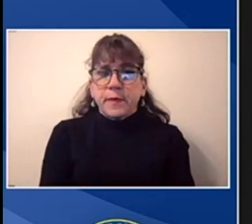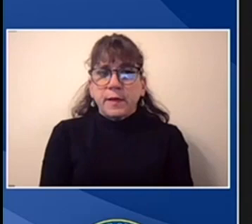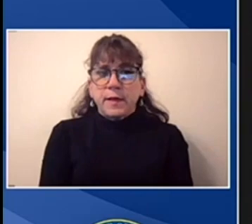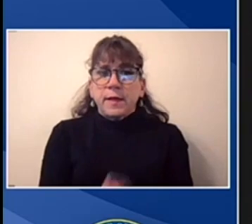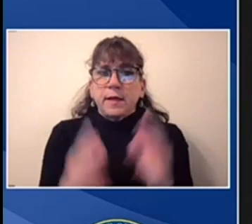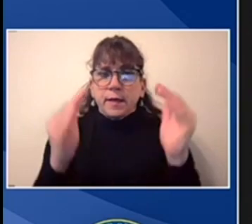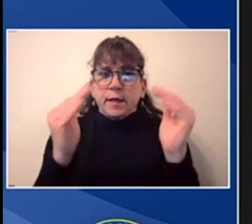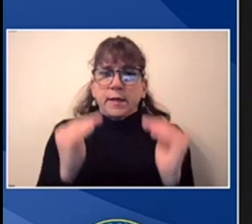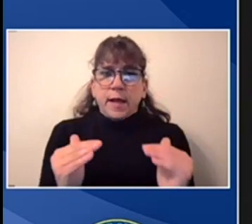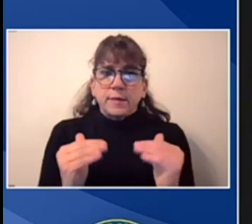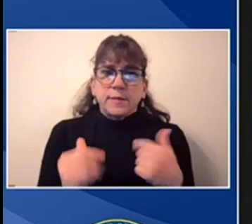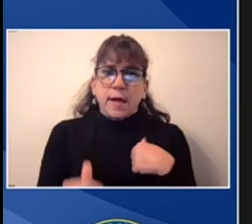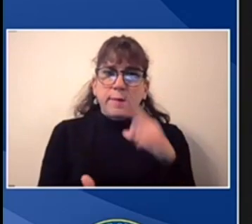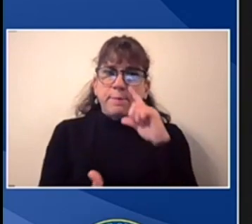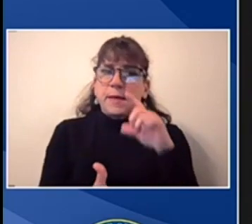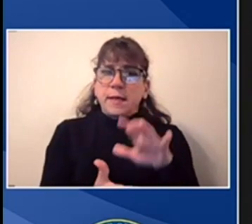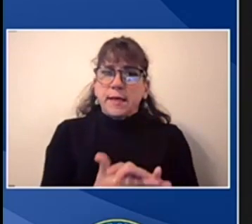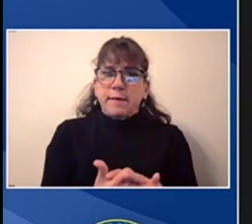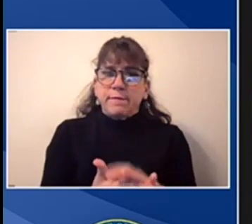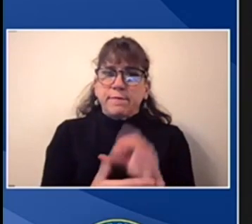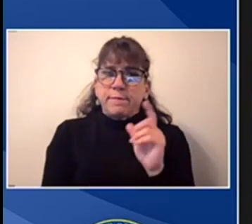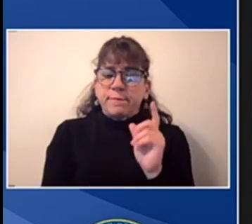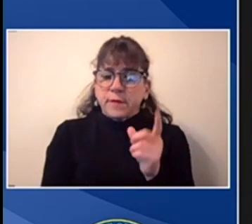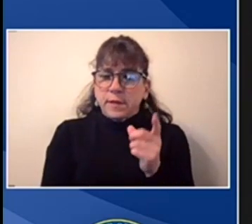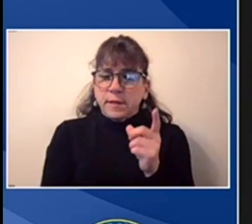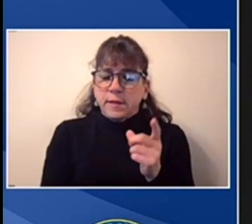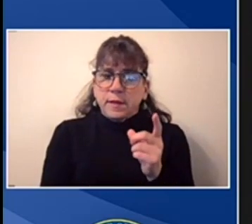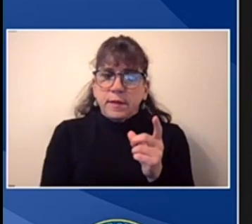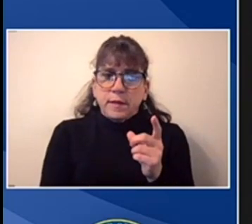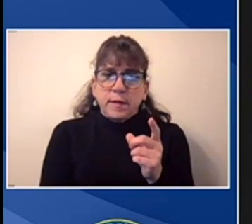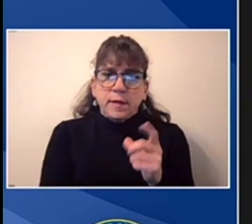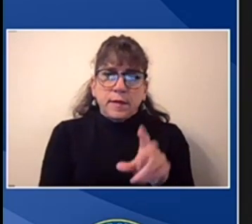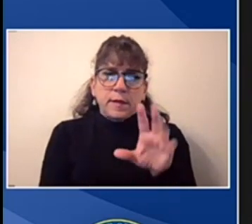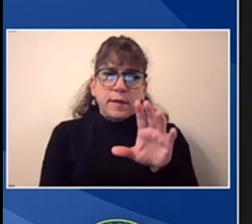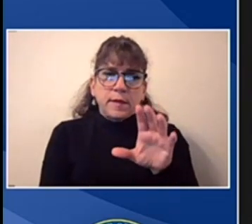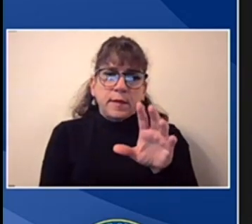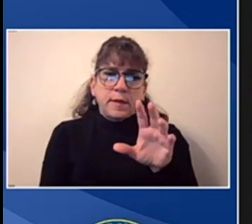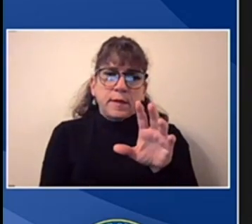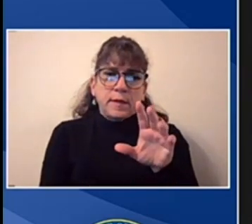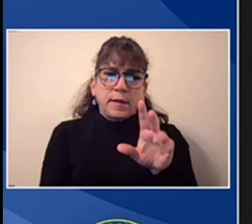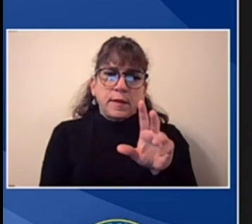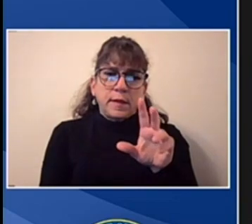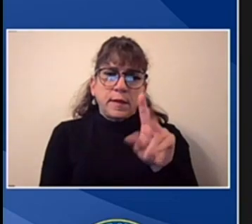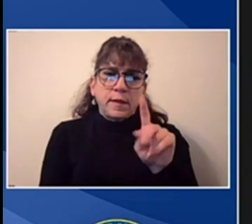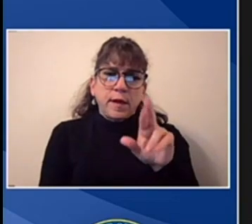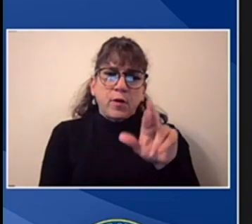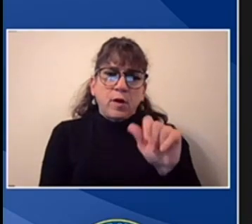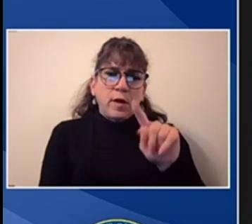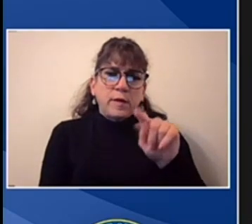Next, I believe up was Kara Taylor and then Yael.